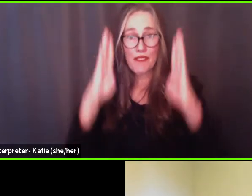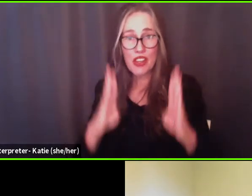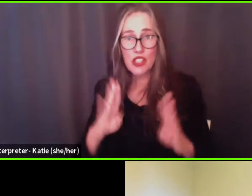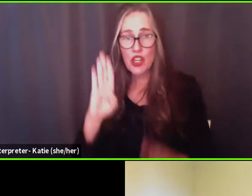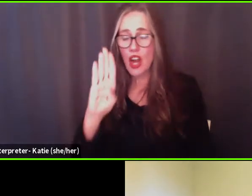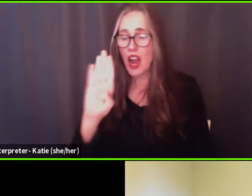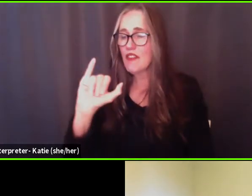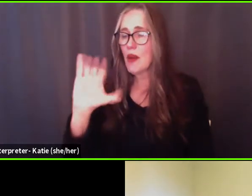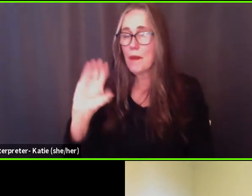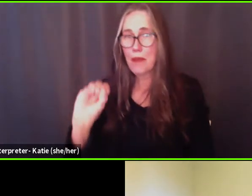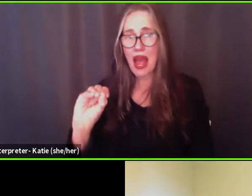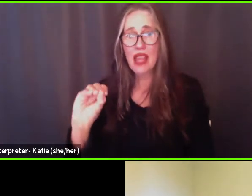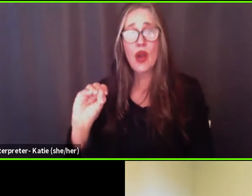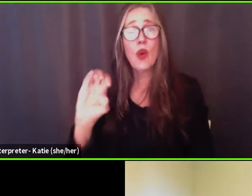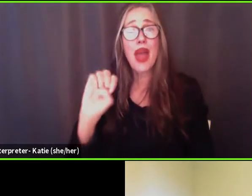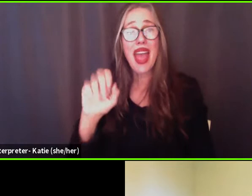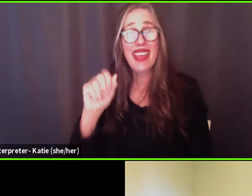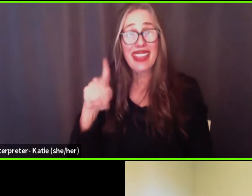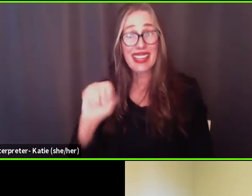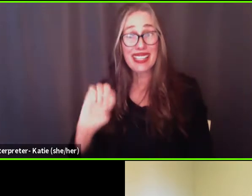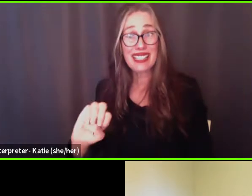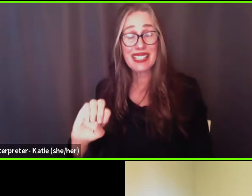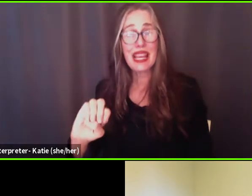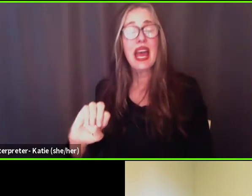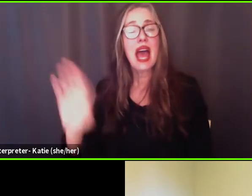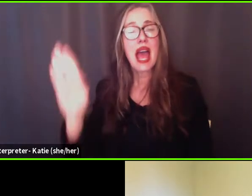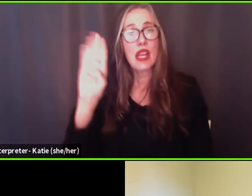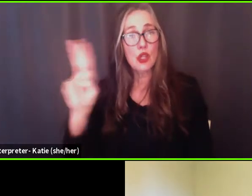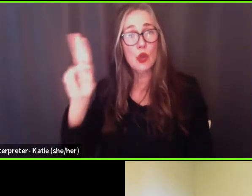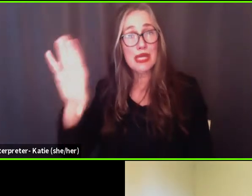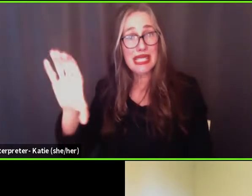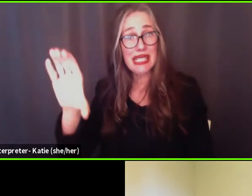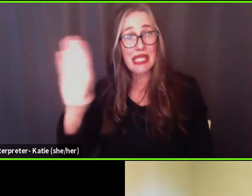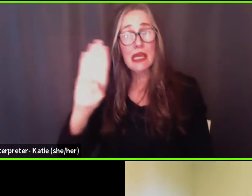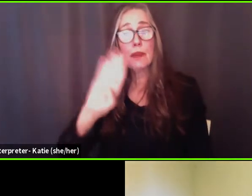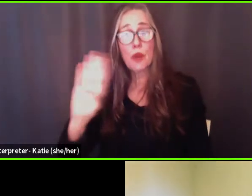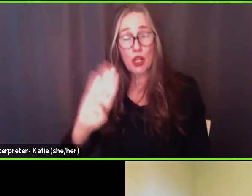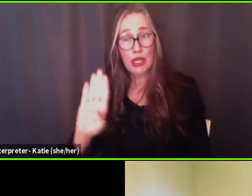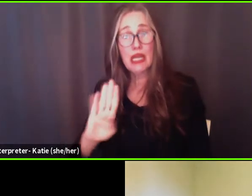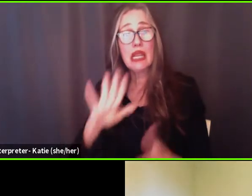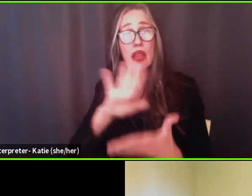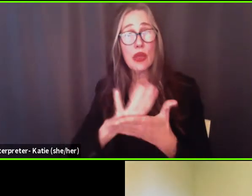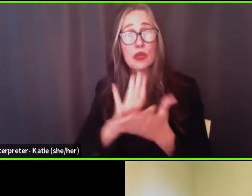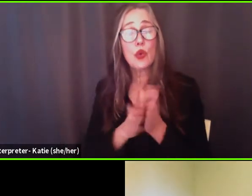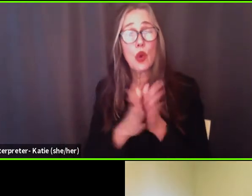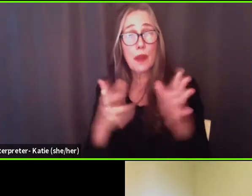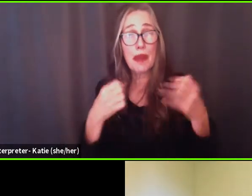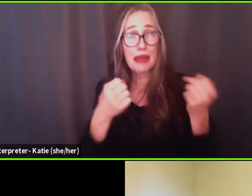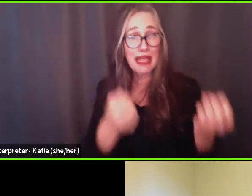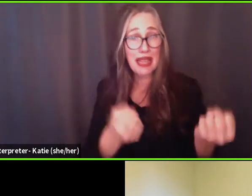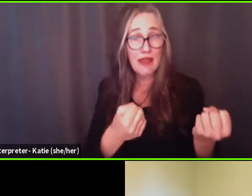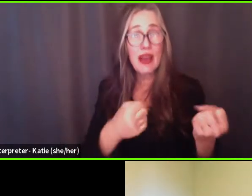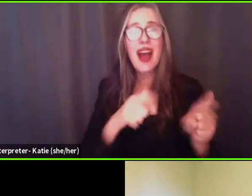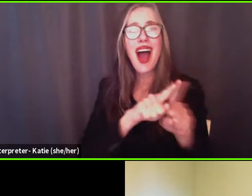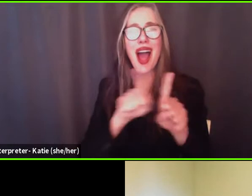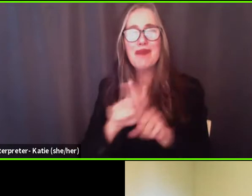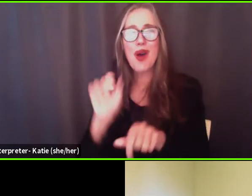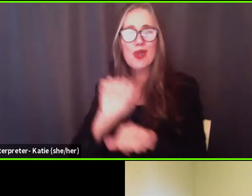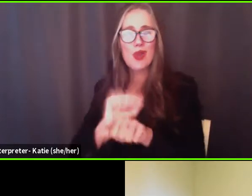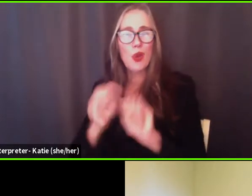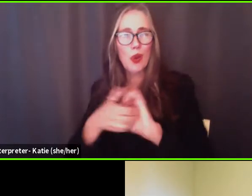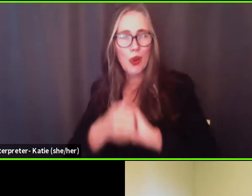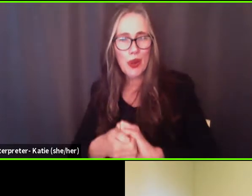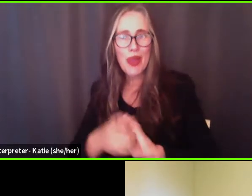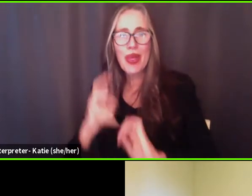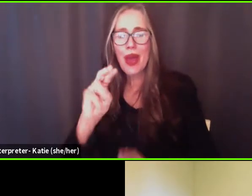uh at uc berkeley in a joint medical program and the school of public health i'm also a colleague of marcie darnosky i've worked with her